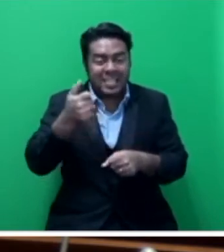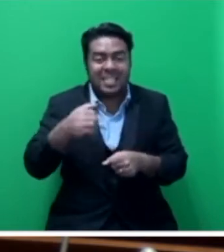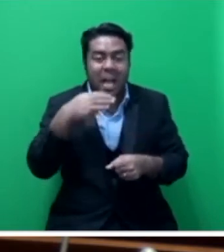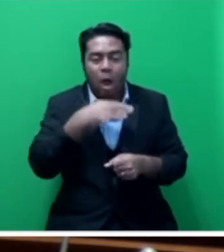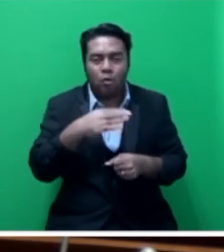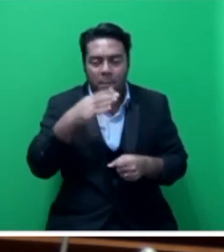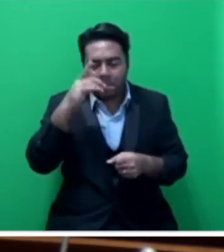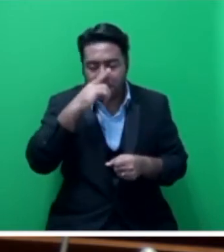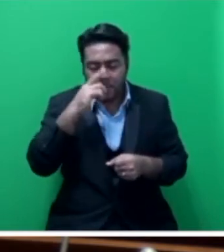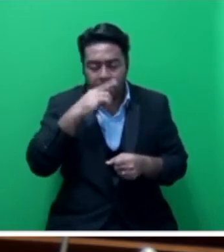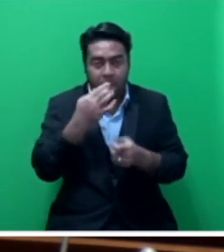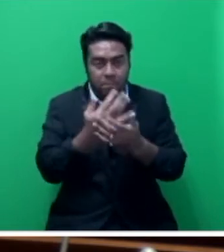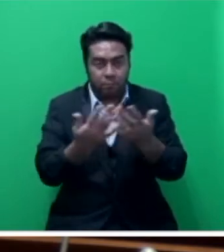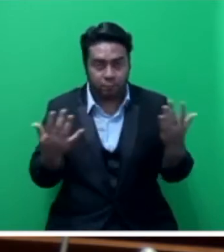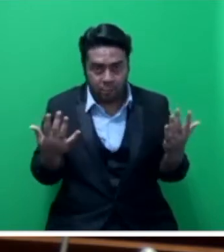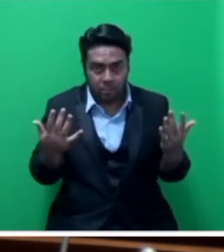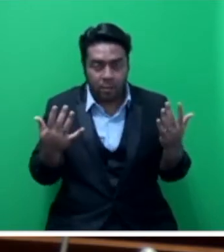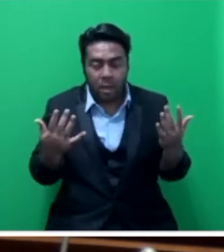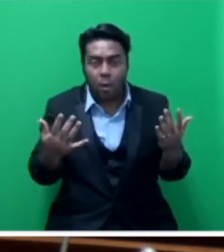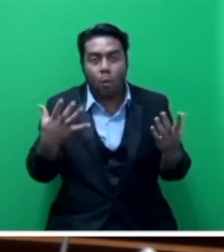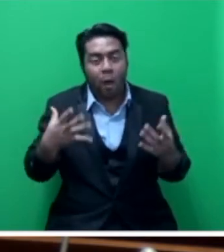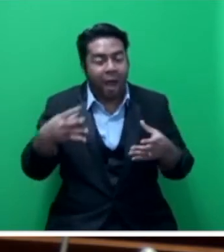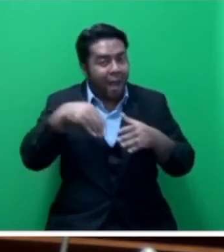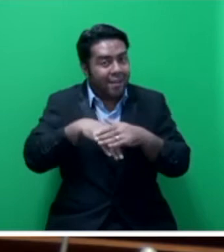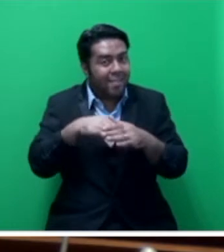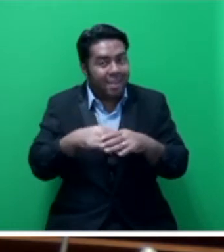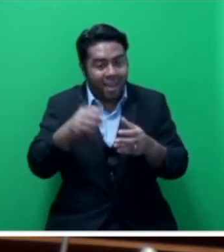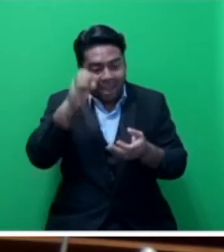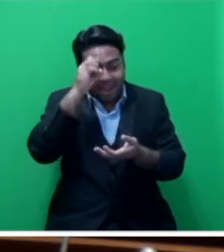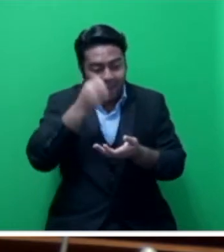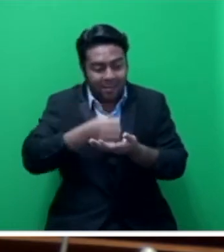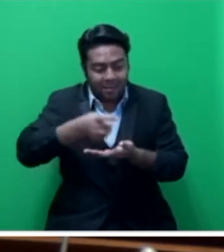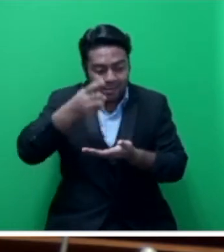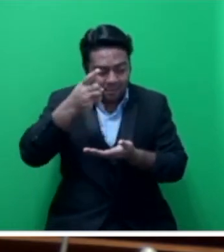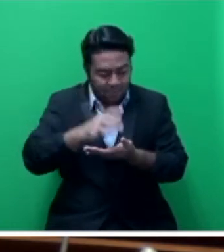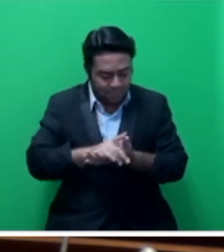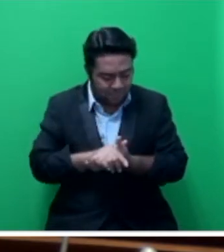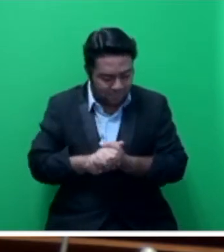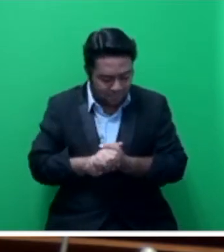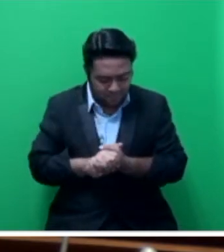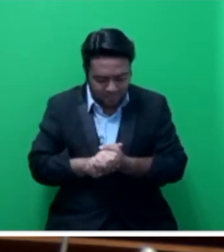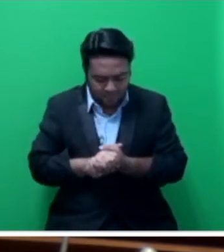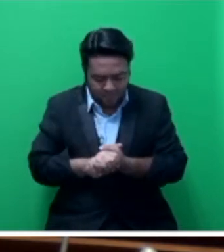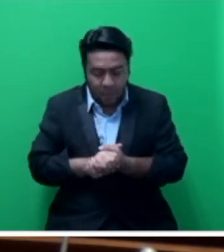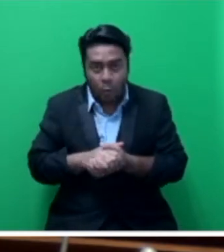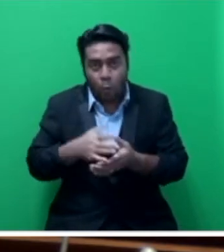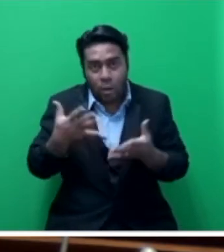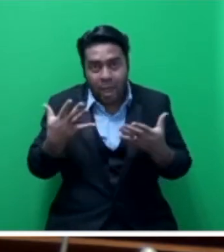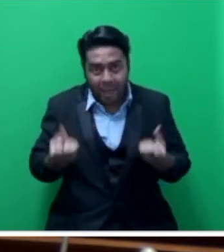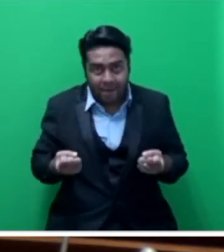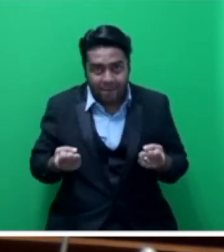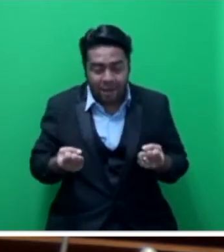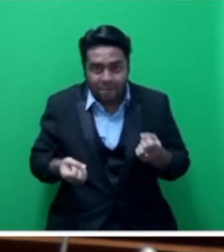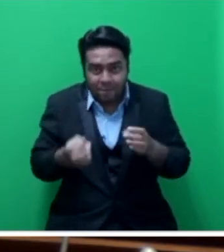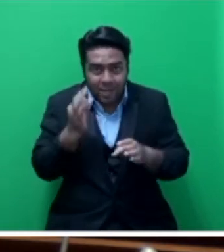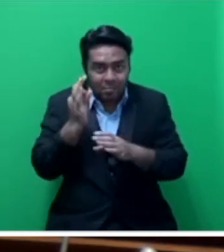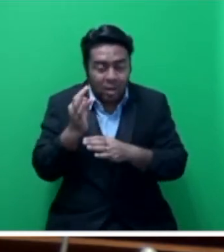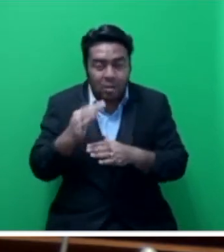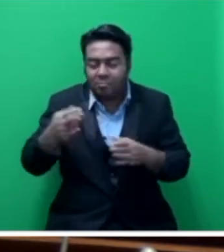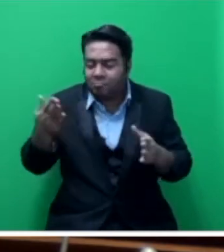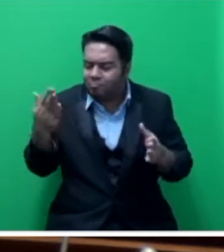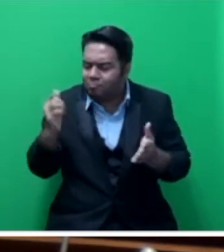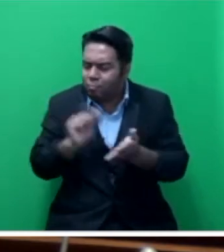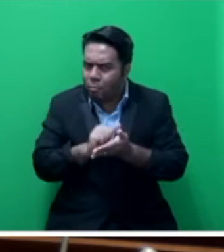Fijians. Mr. Speaker, sir, under the academic or education bubble, we've actually facilitated safe